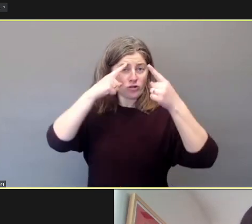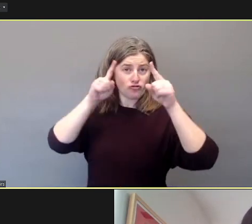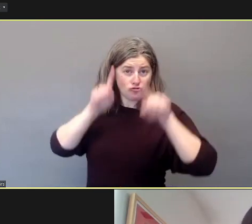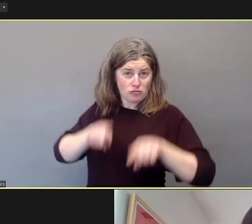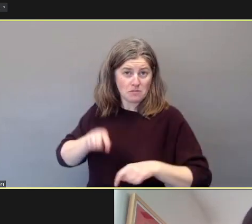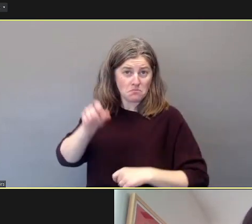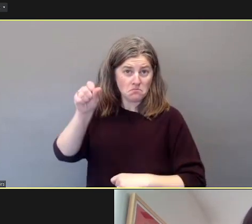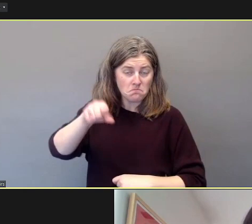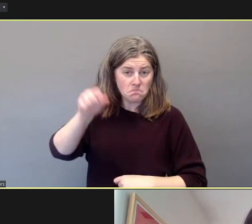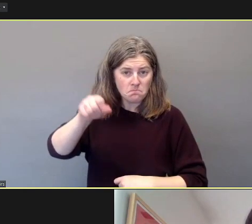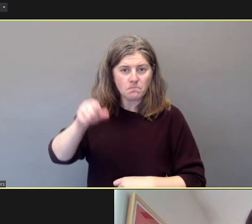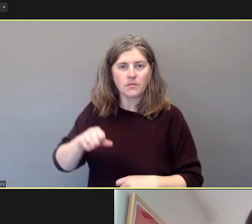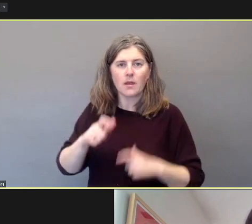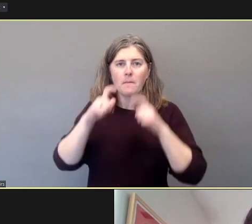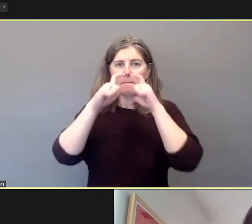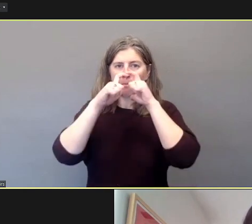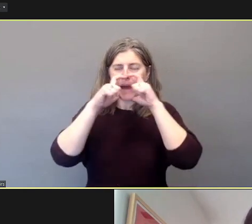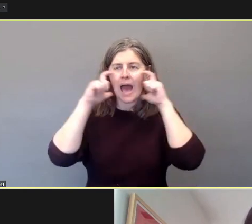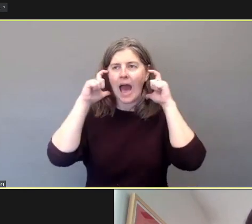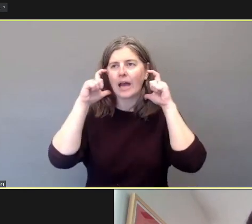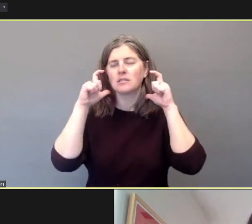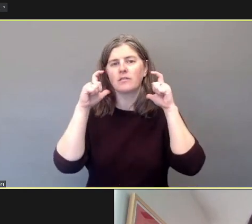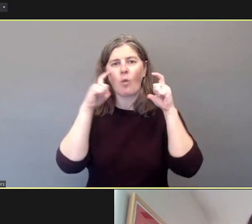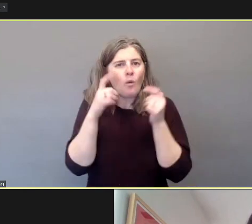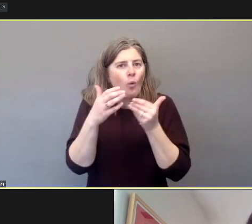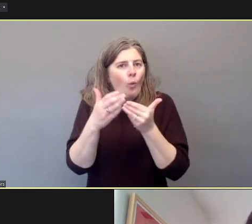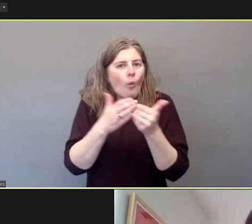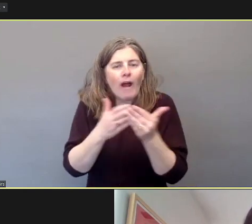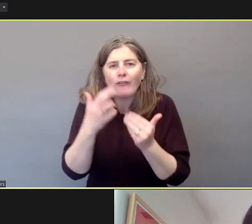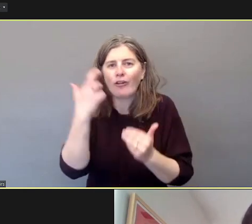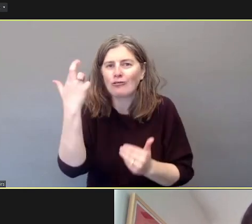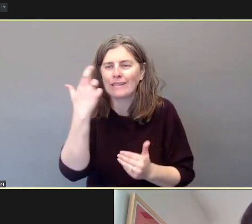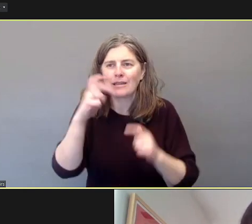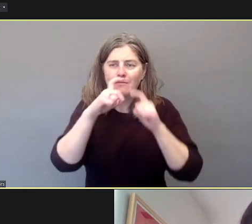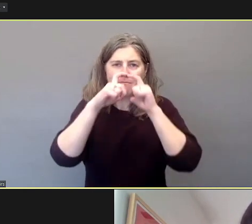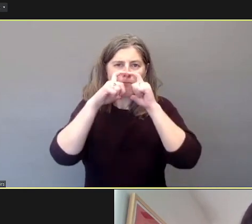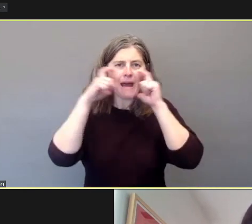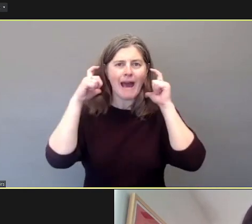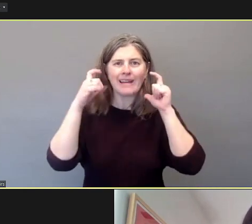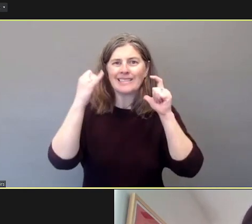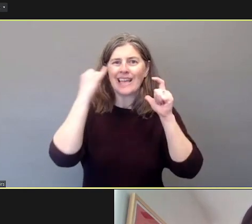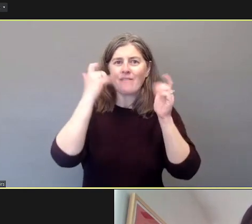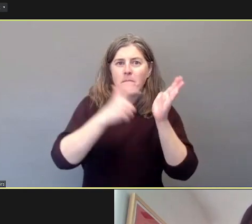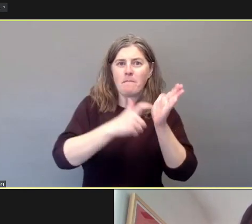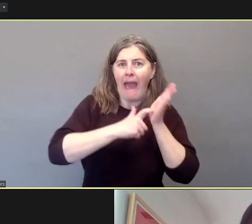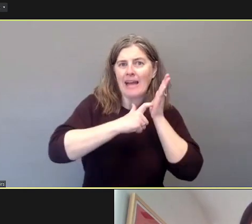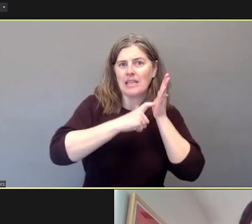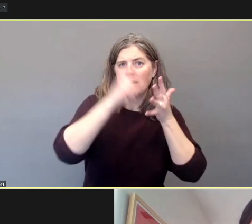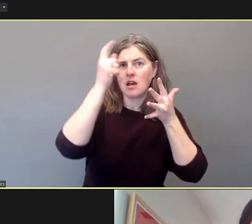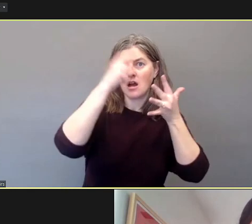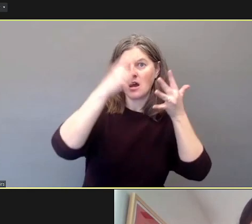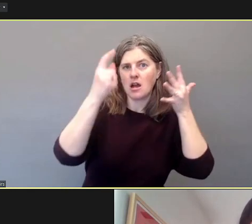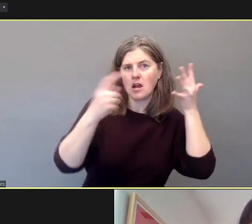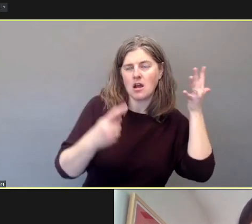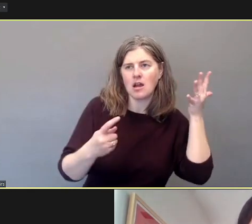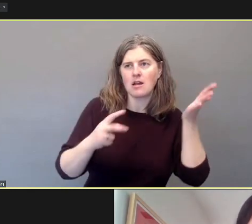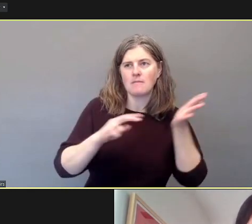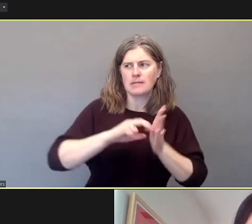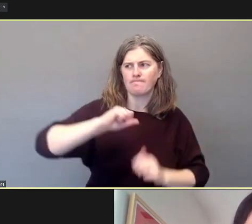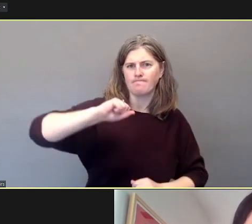that masks or whatever it is that's mandated ever for anything is a symbol